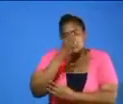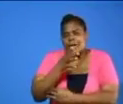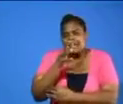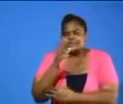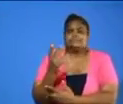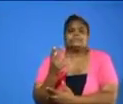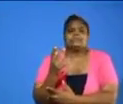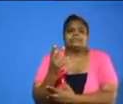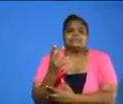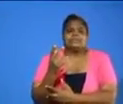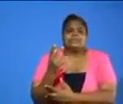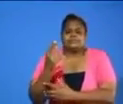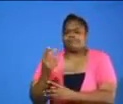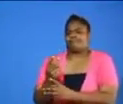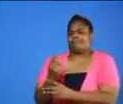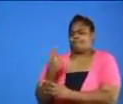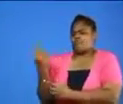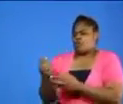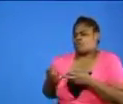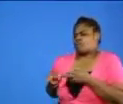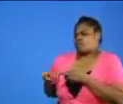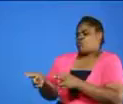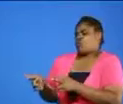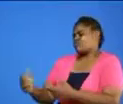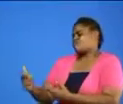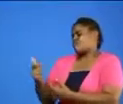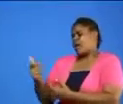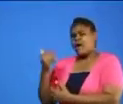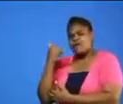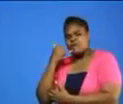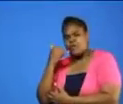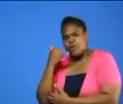up against the street side watching me on your phone.